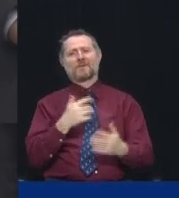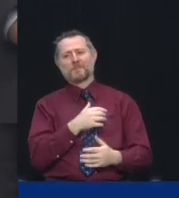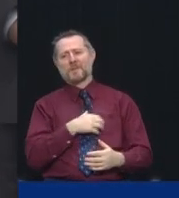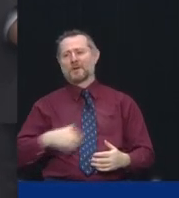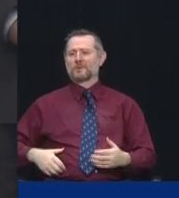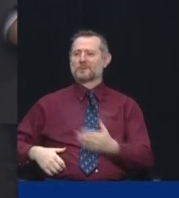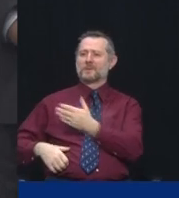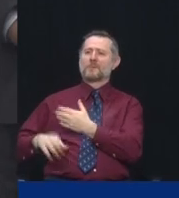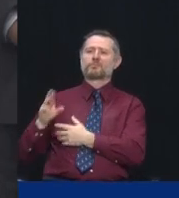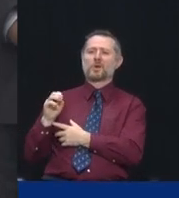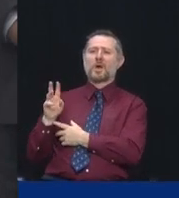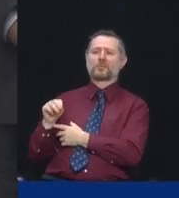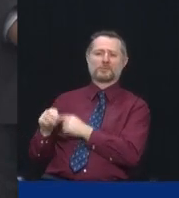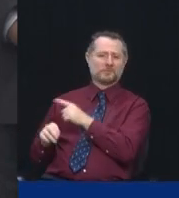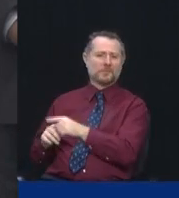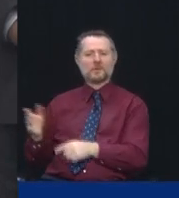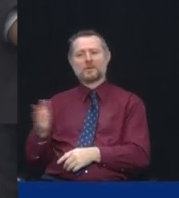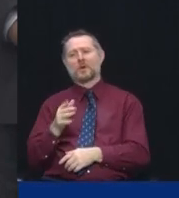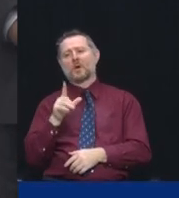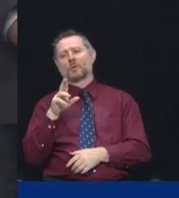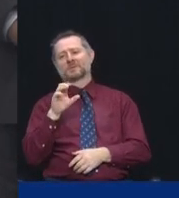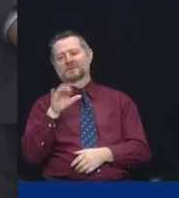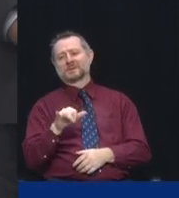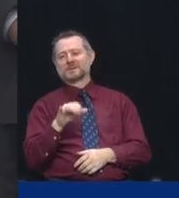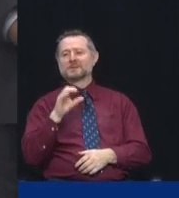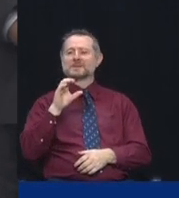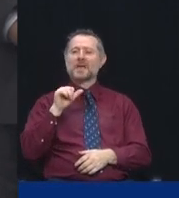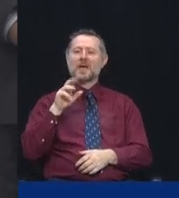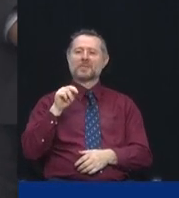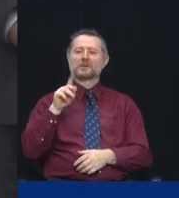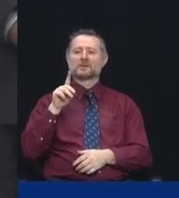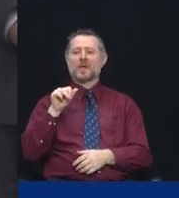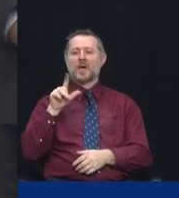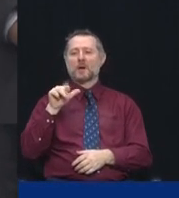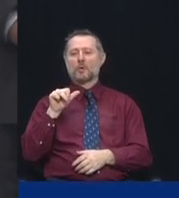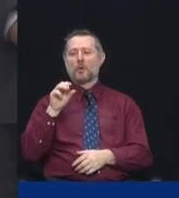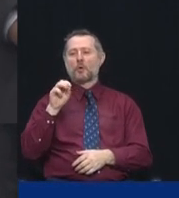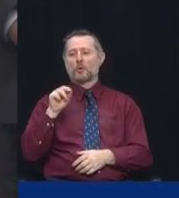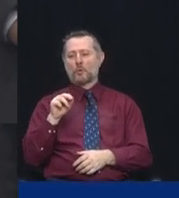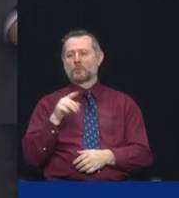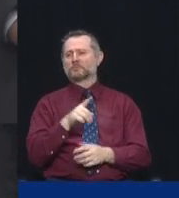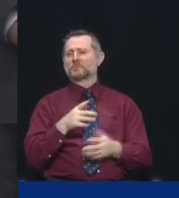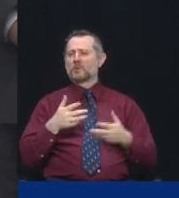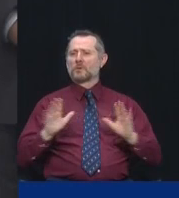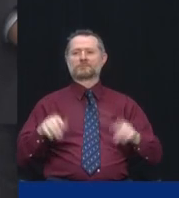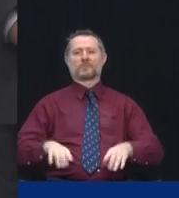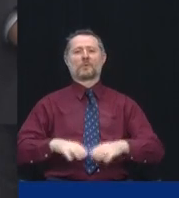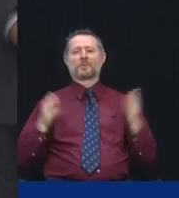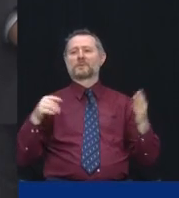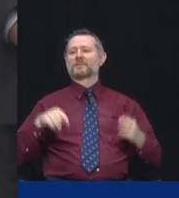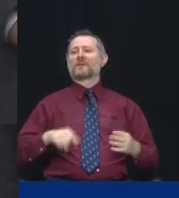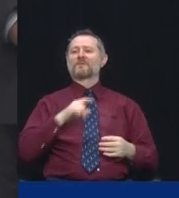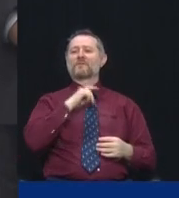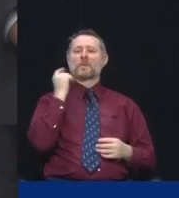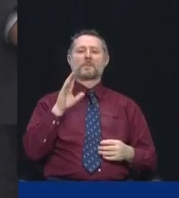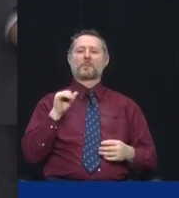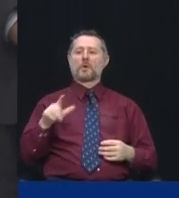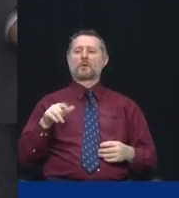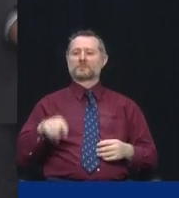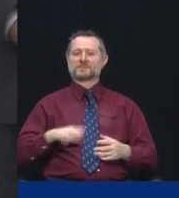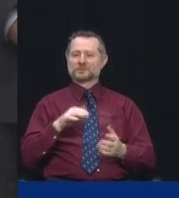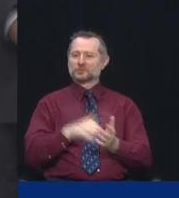as Lucy Candelario, for allowing us to be hosted in the Father Belle Center. I want to thank Reverend Mark Blue,